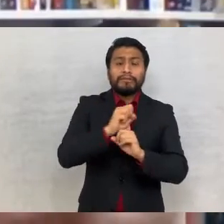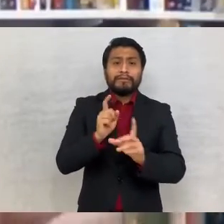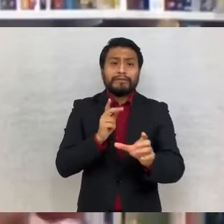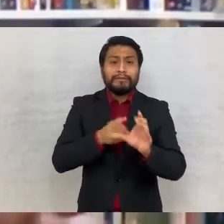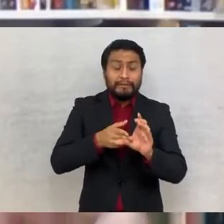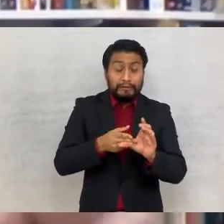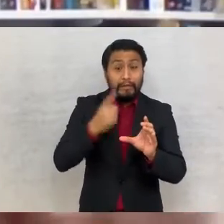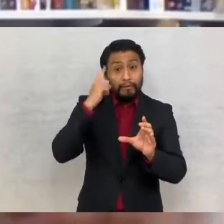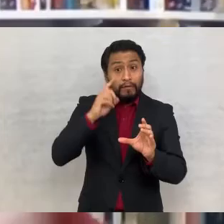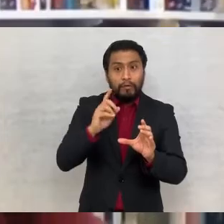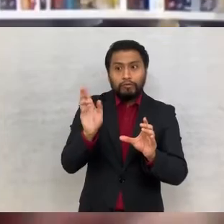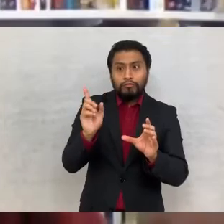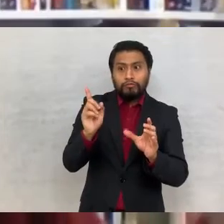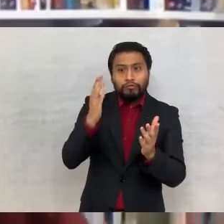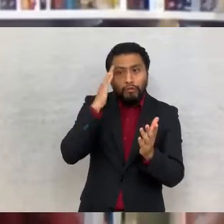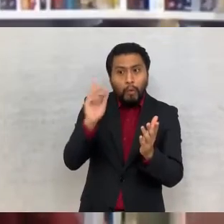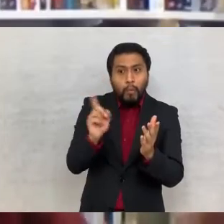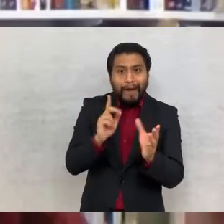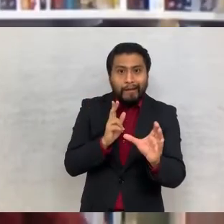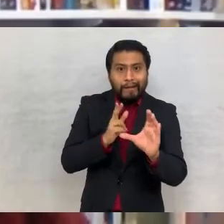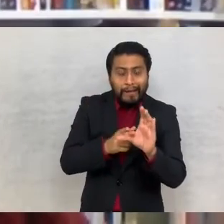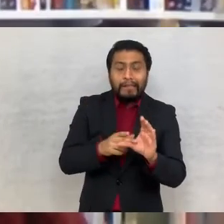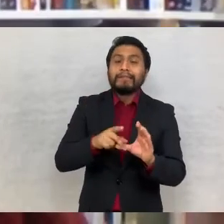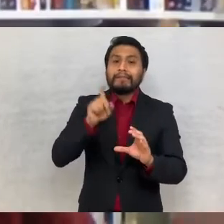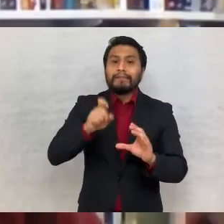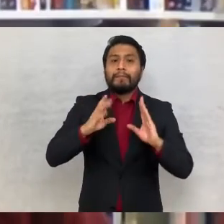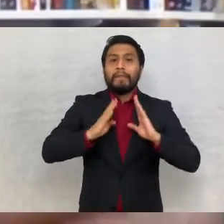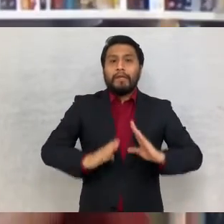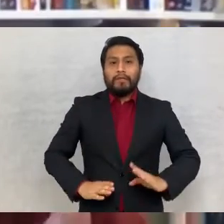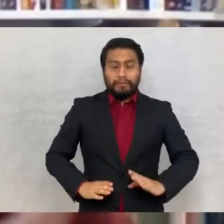Pende and a priest, Mario Barbara.